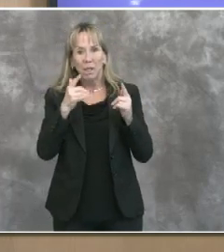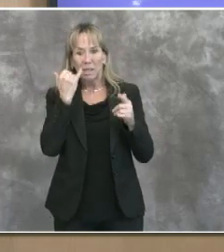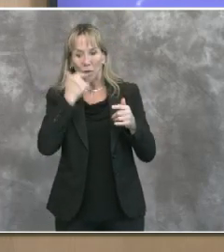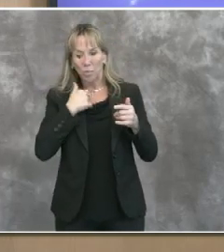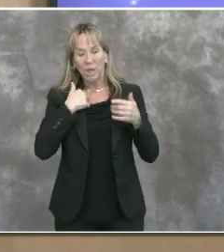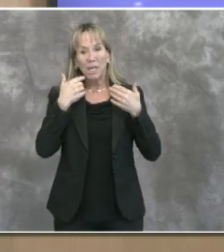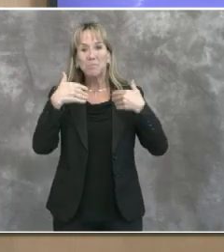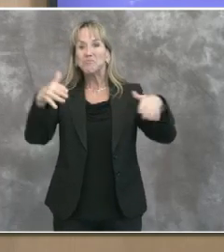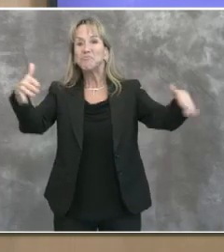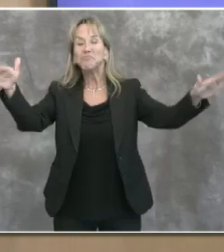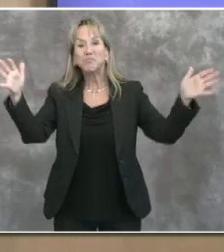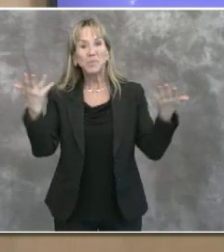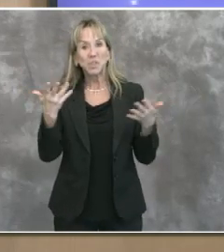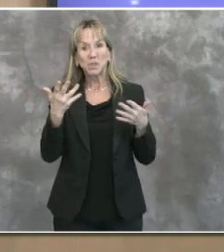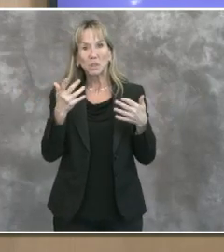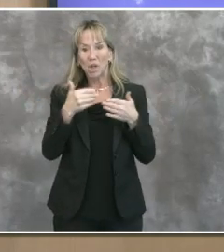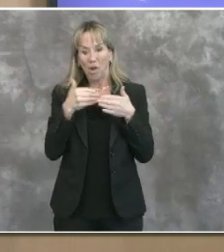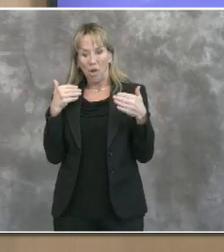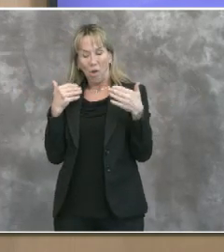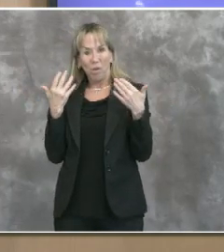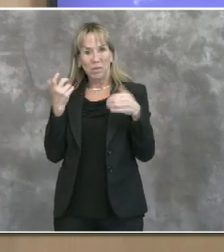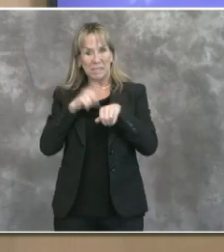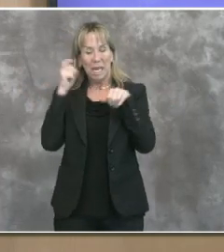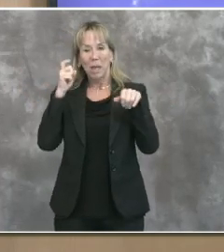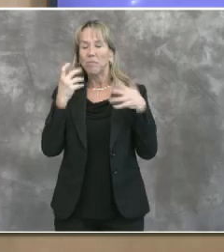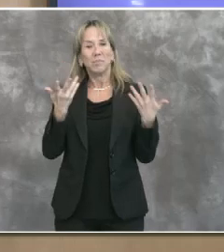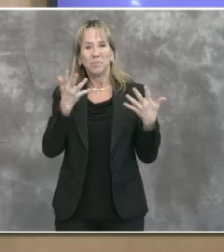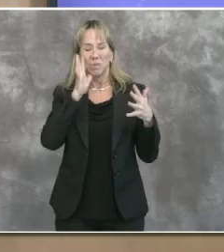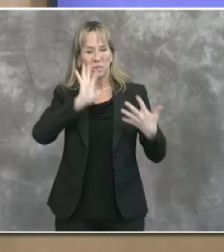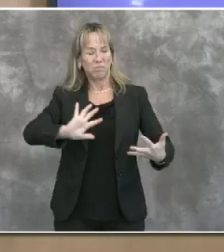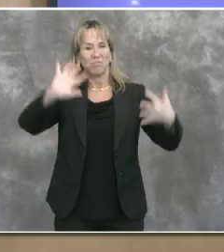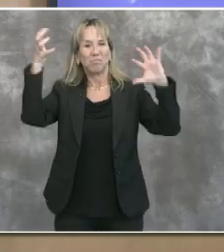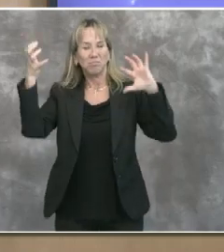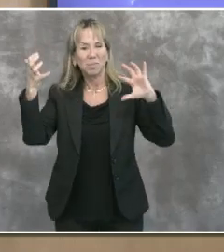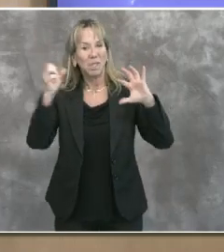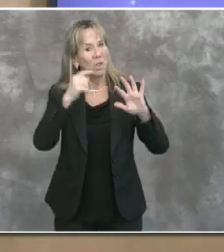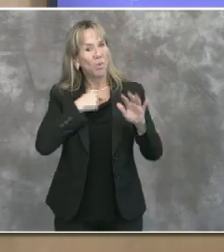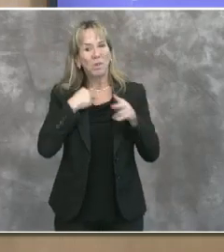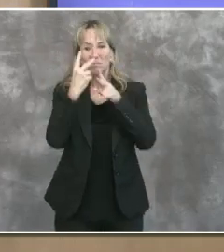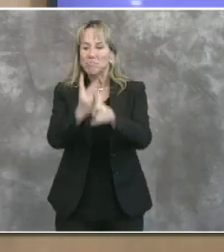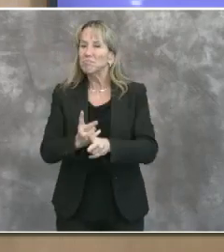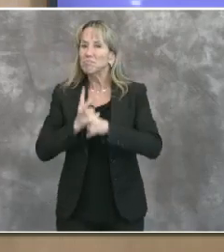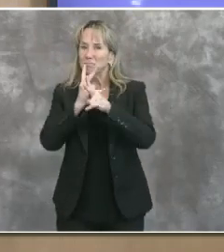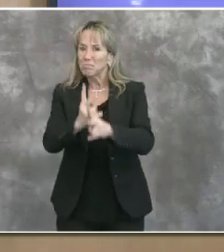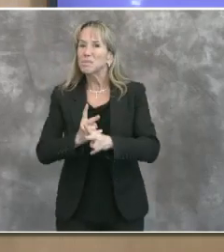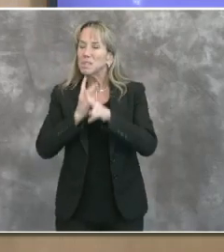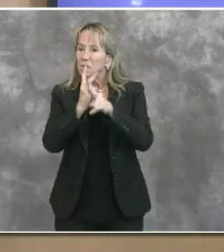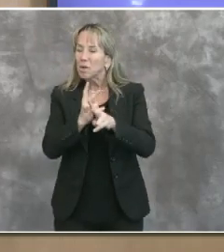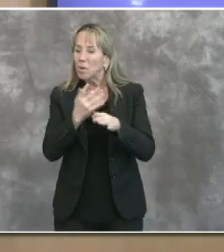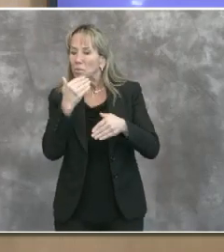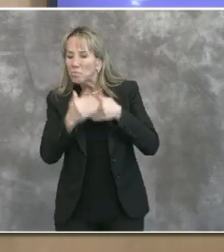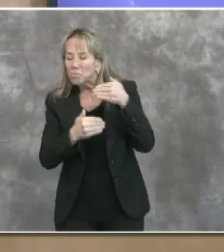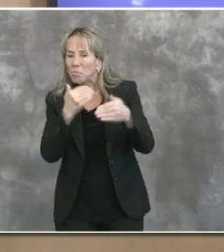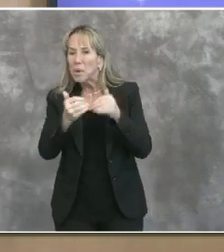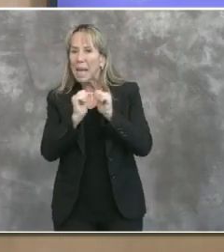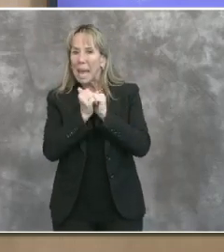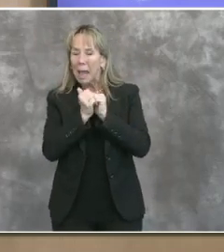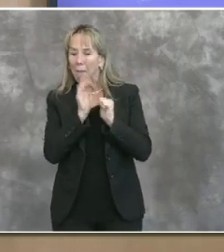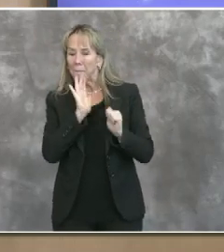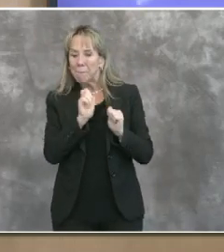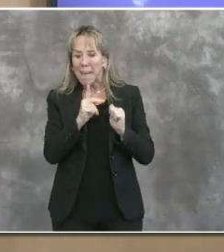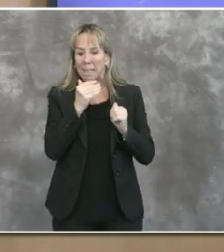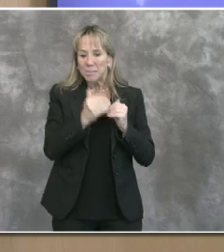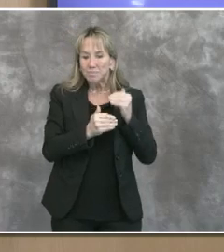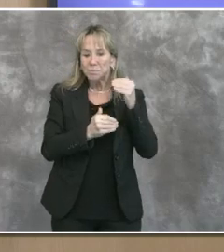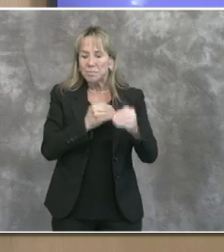position where we're having to reimpose actions and efforts. And so we're very mindful as we move forward of doing it in a thoughtful and methodical way